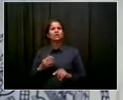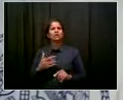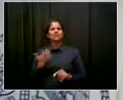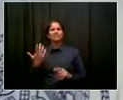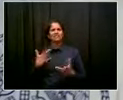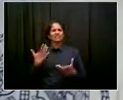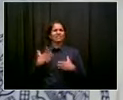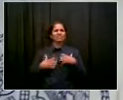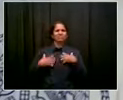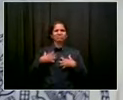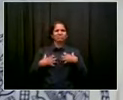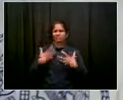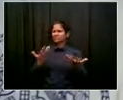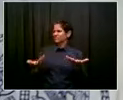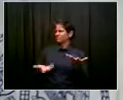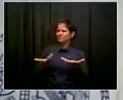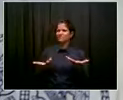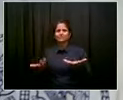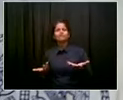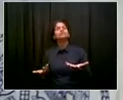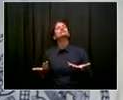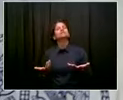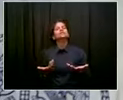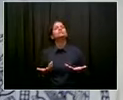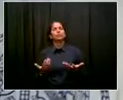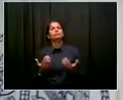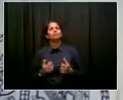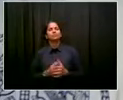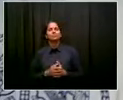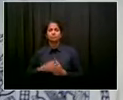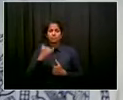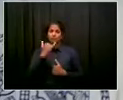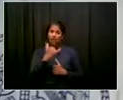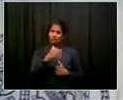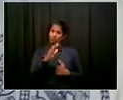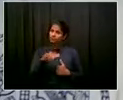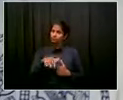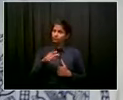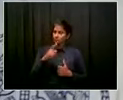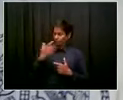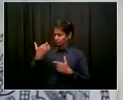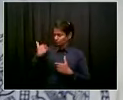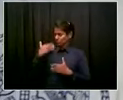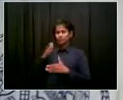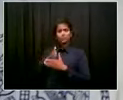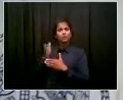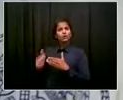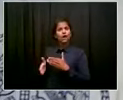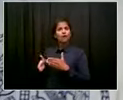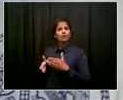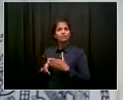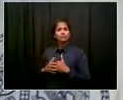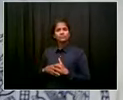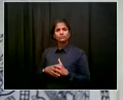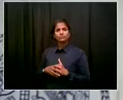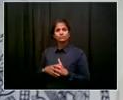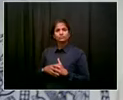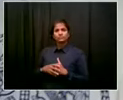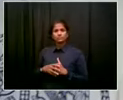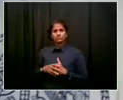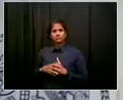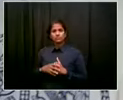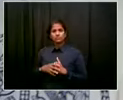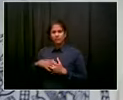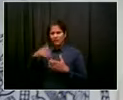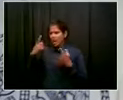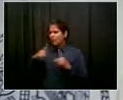um basically we saw them shut down this impromptu dance party around the speaker um i saw them tell a